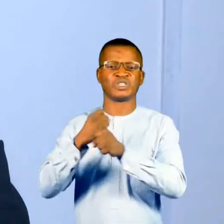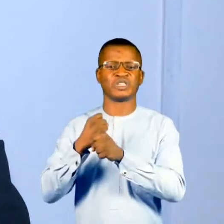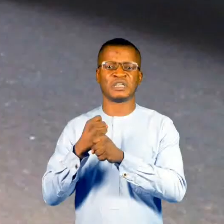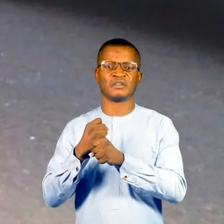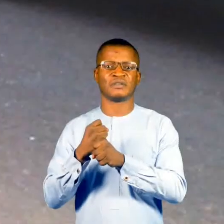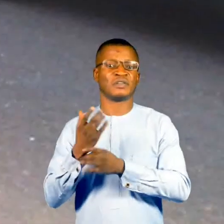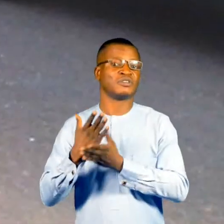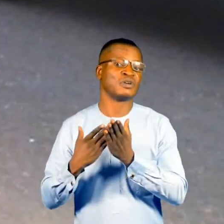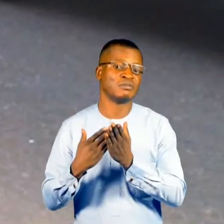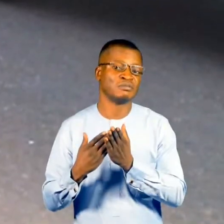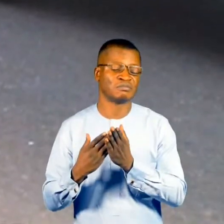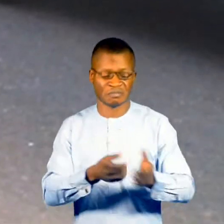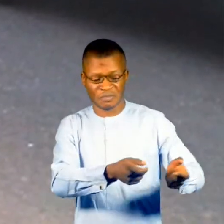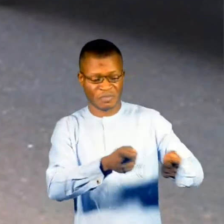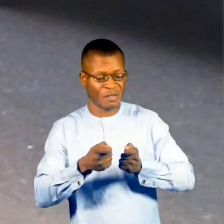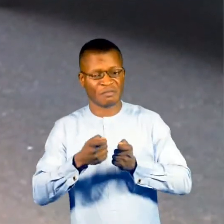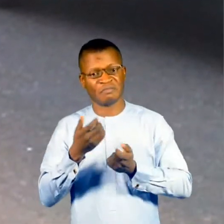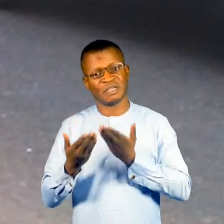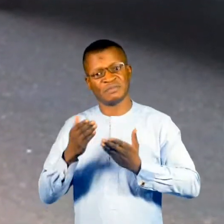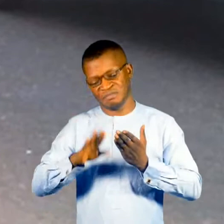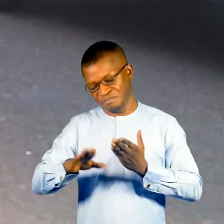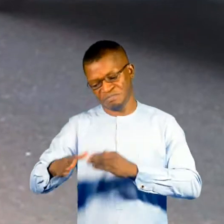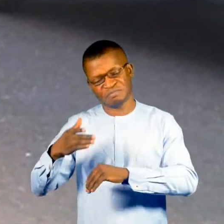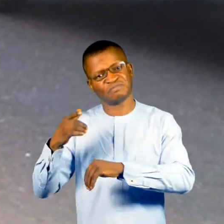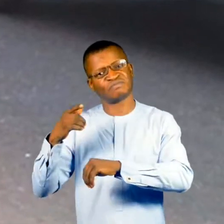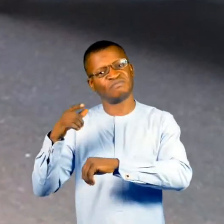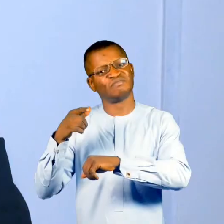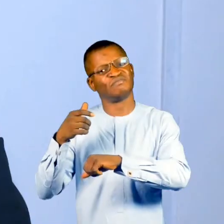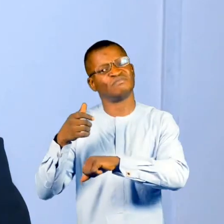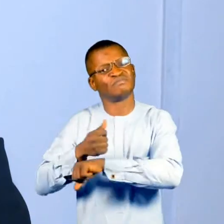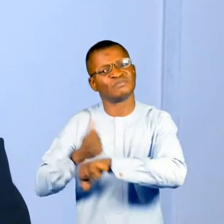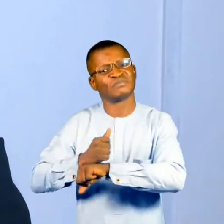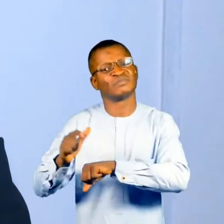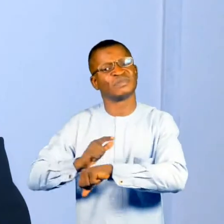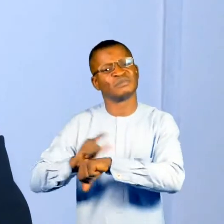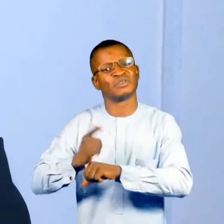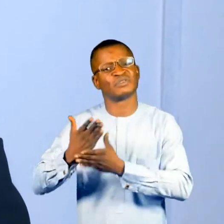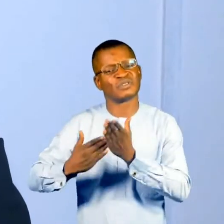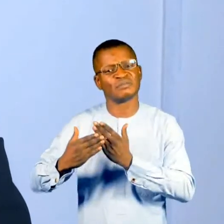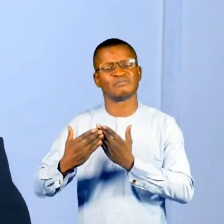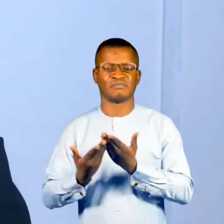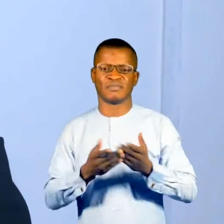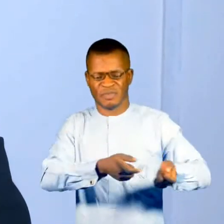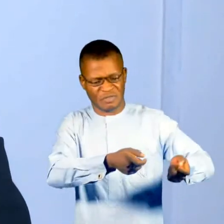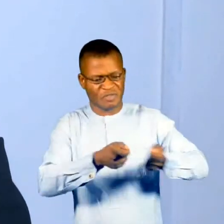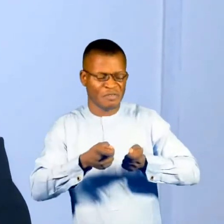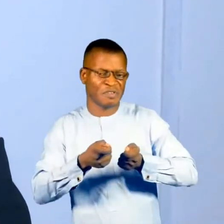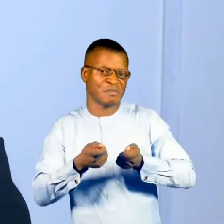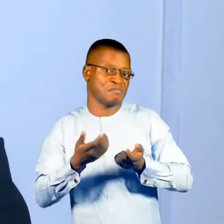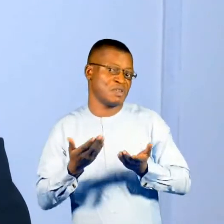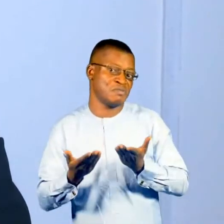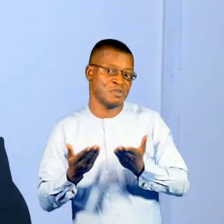go. Some people are trafficked for child labor, and some people are equally